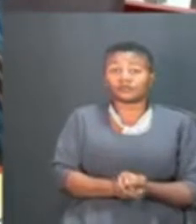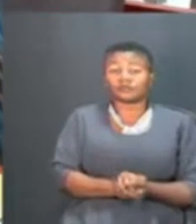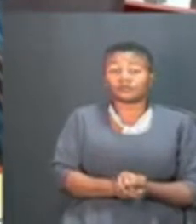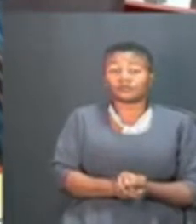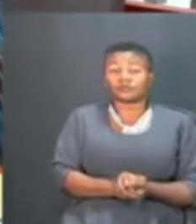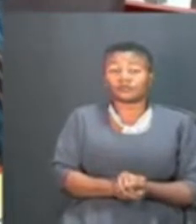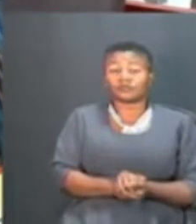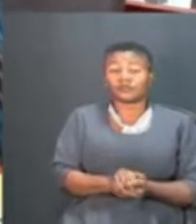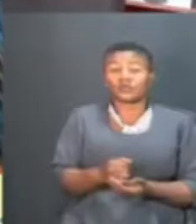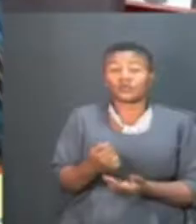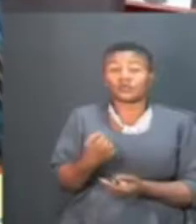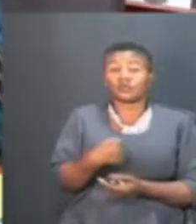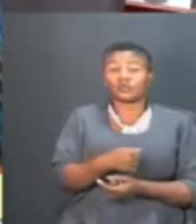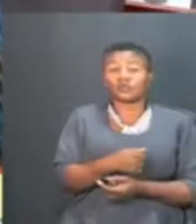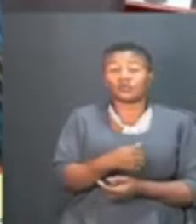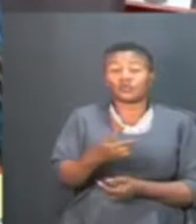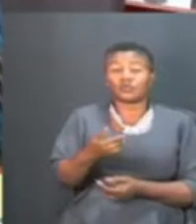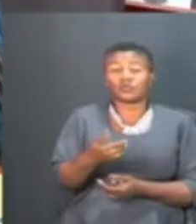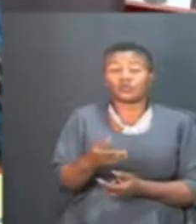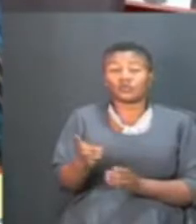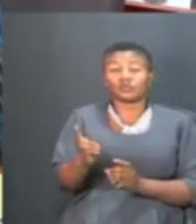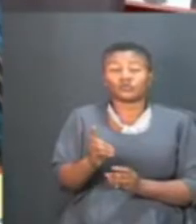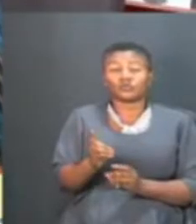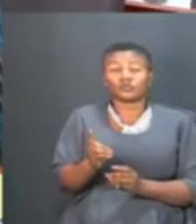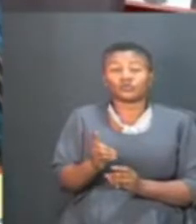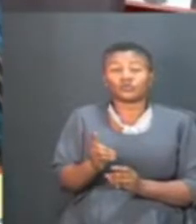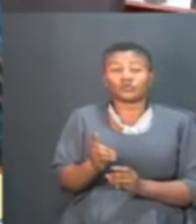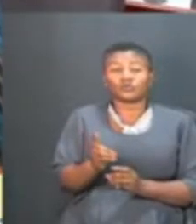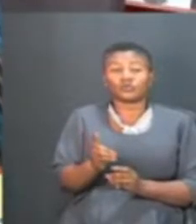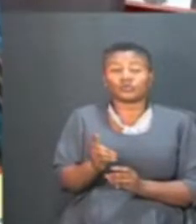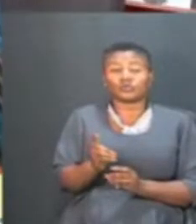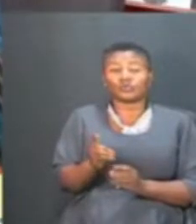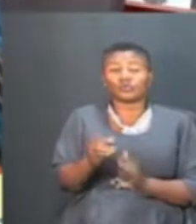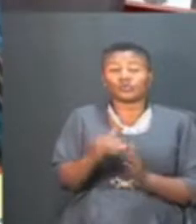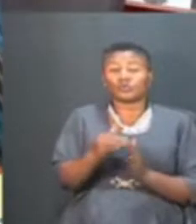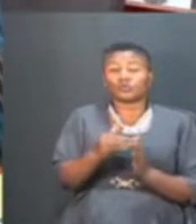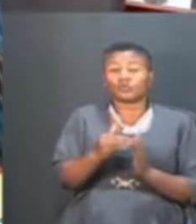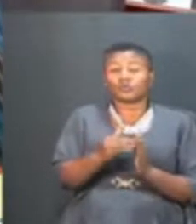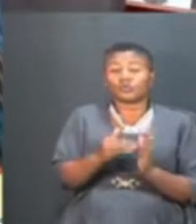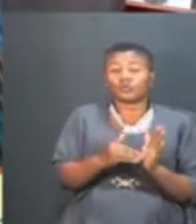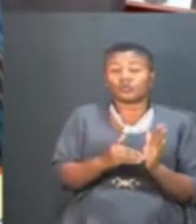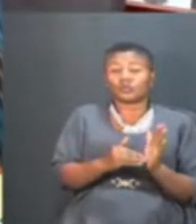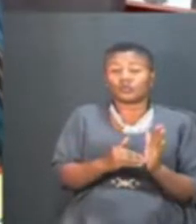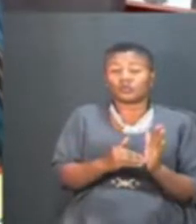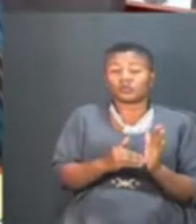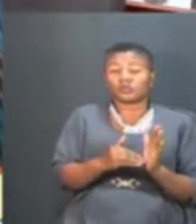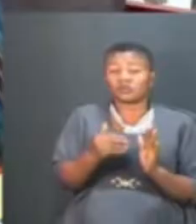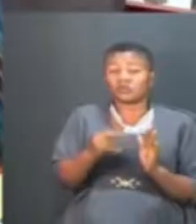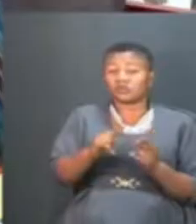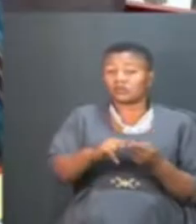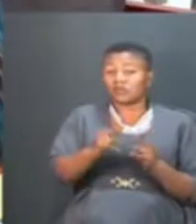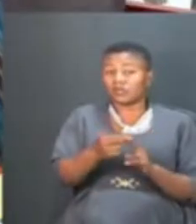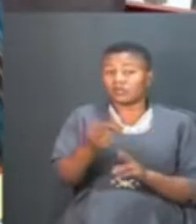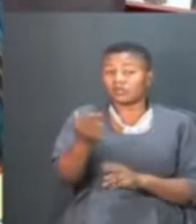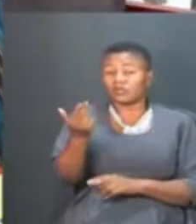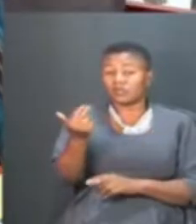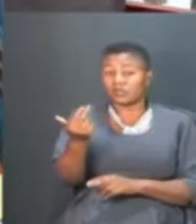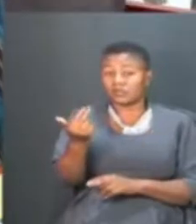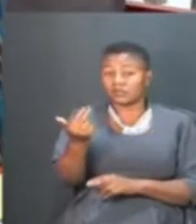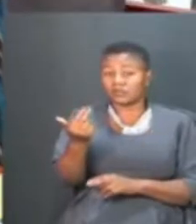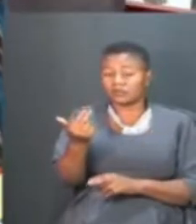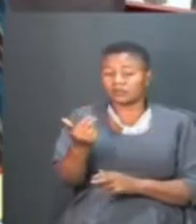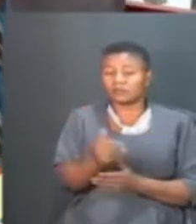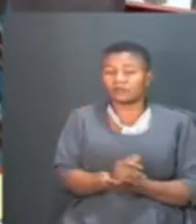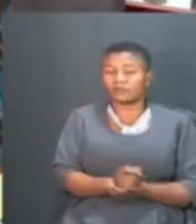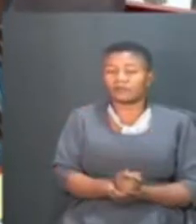invite the business and take the business listed under item number 13. Mr. Speaker,